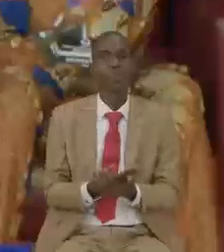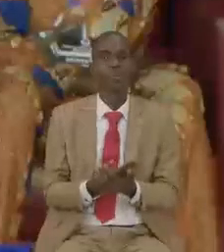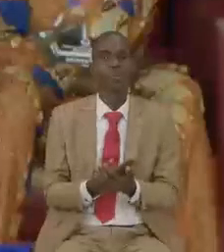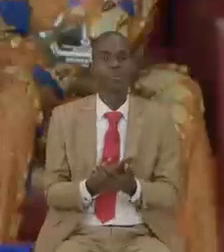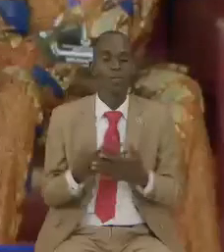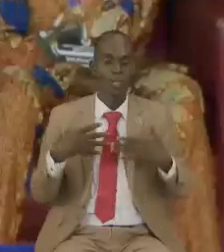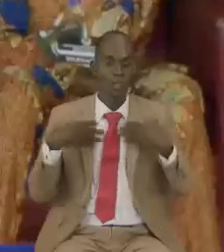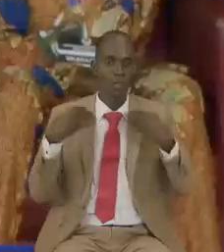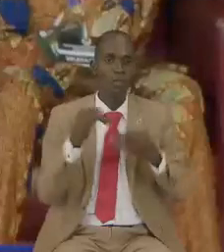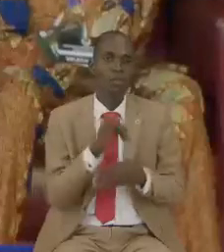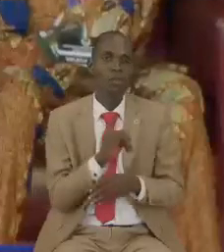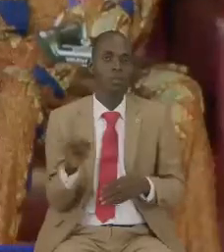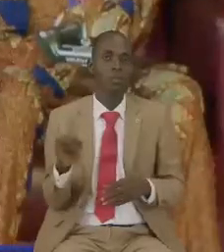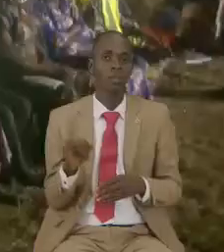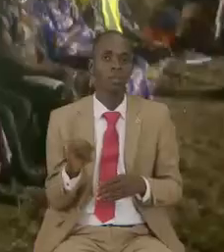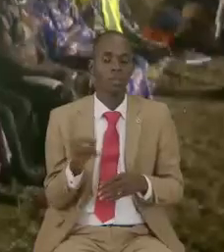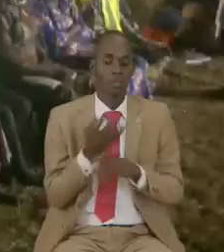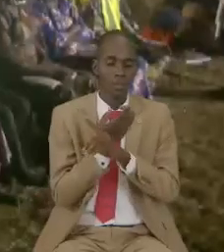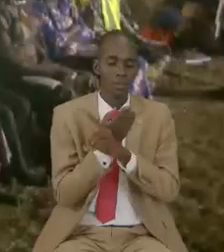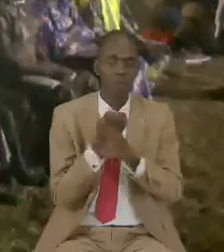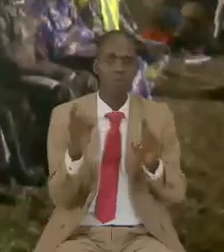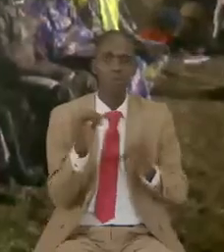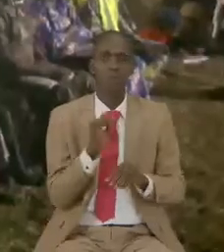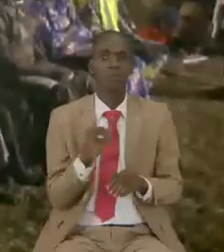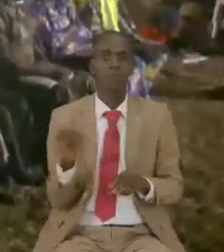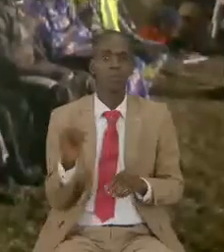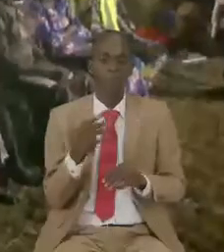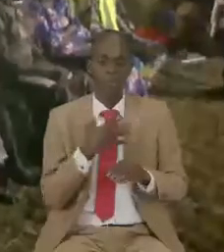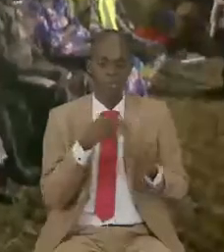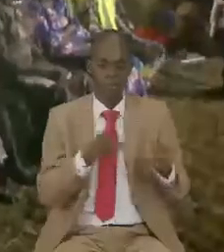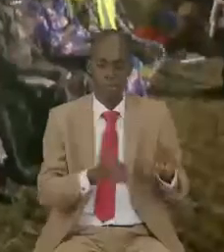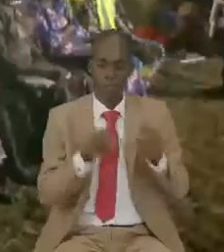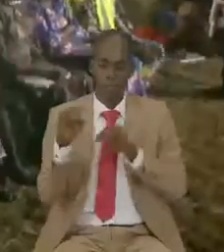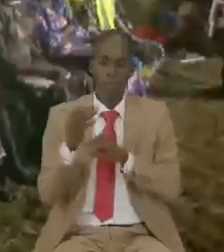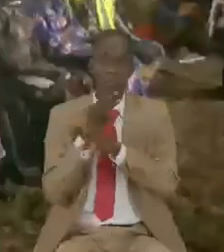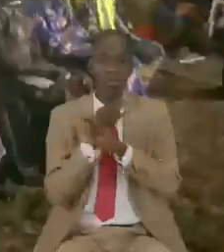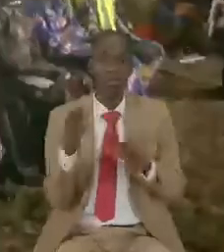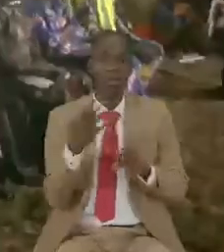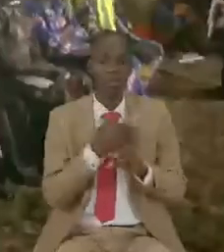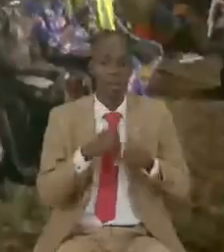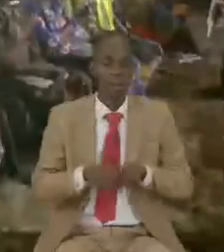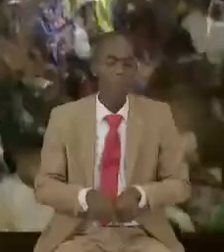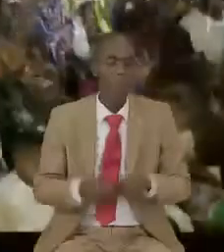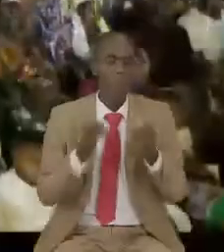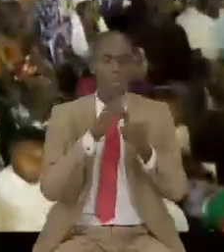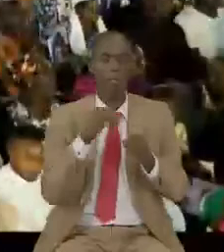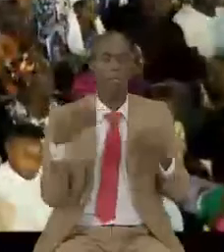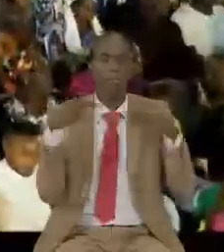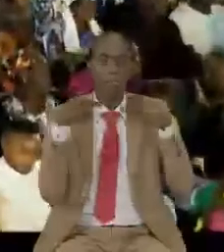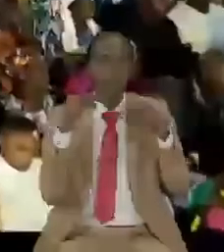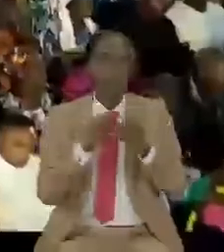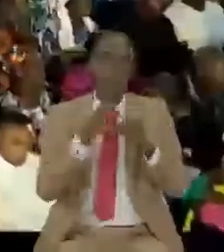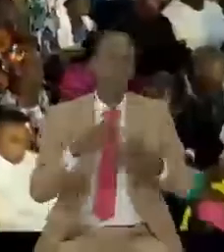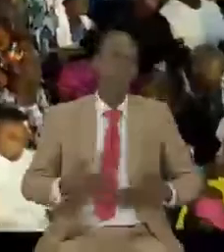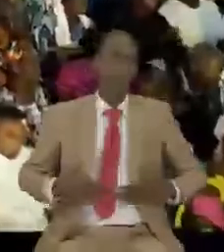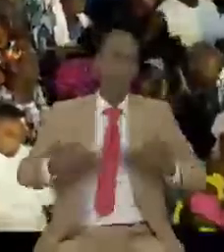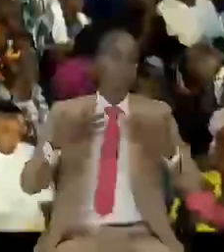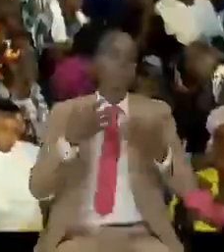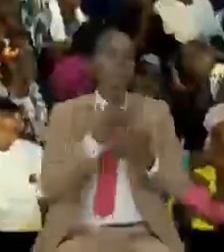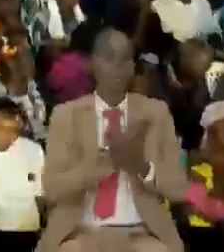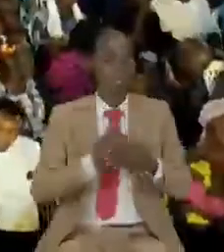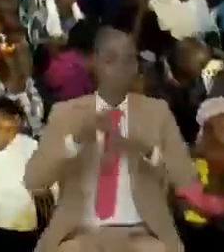Healing and delivering and setting free and breaking the yoke in your life. I'm